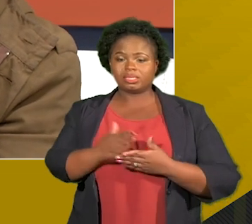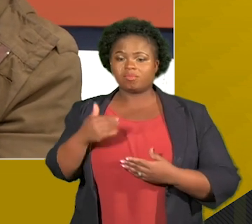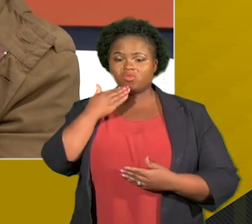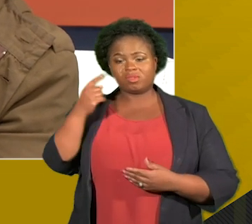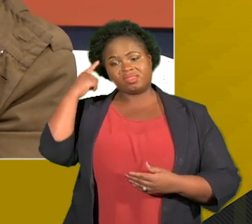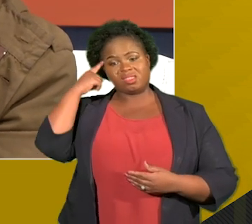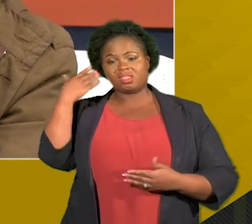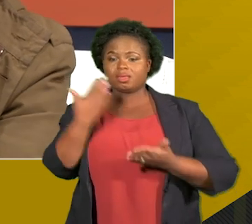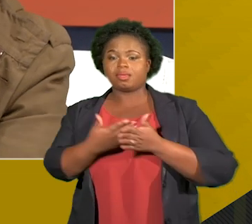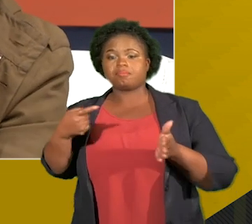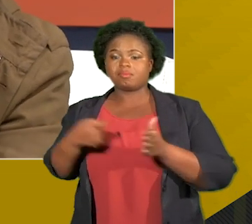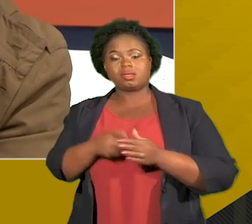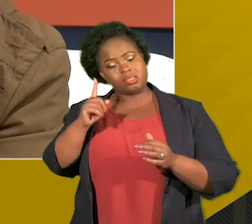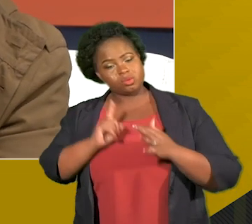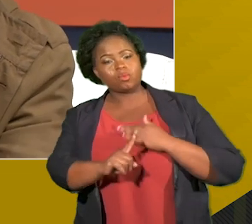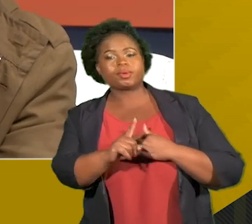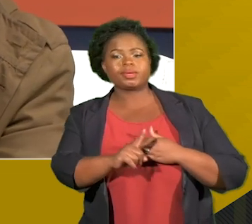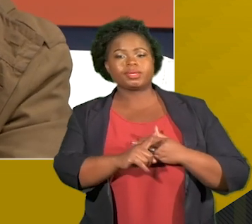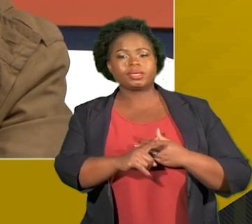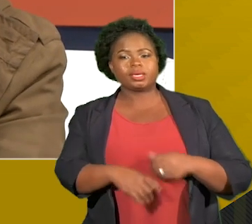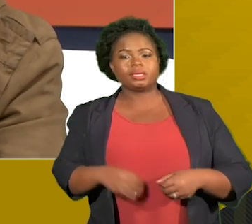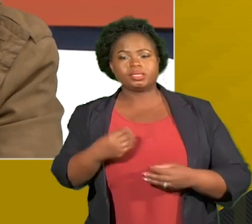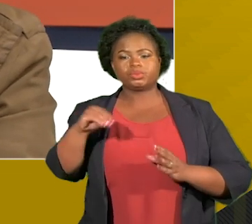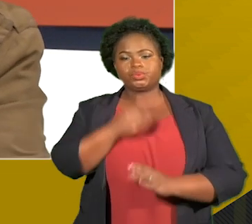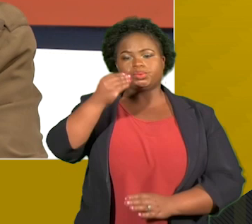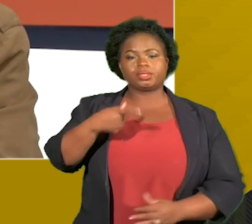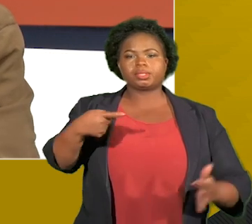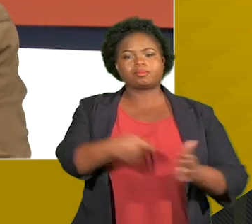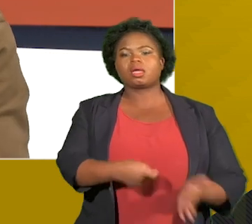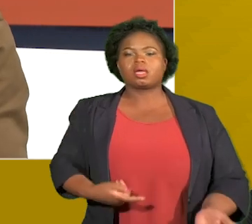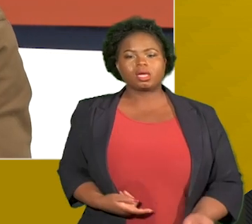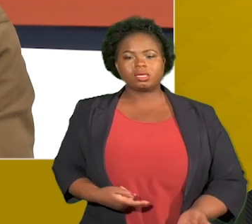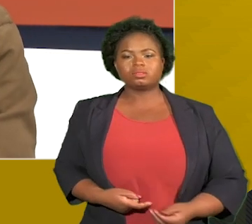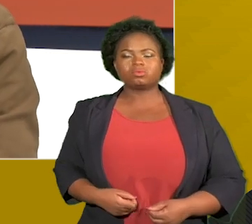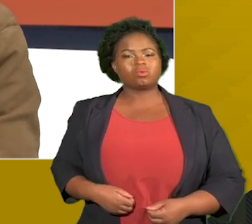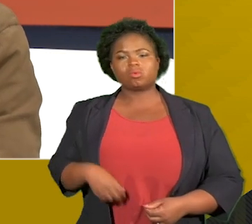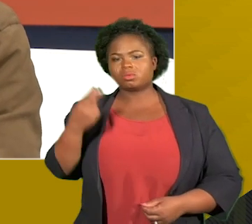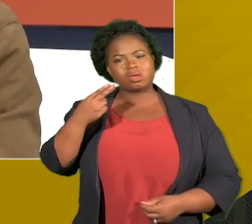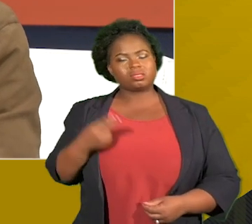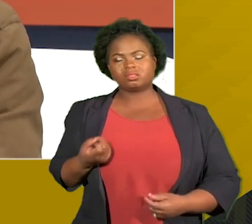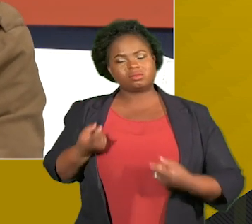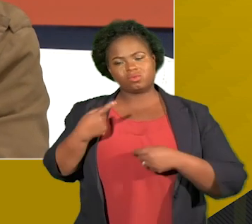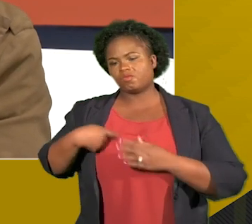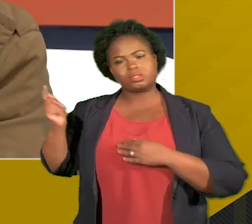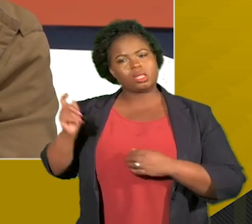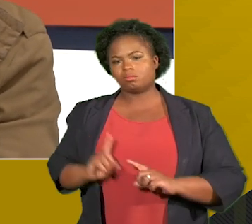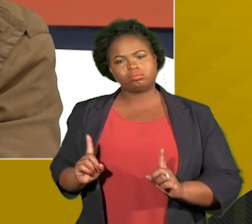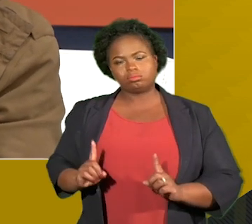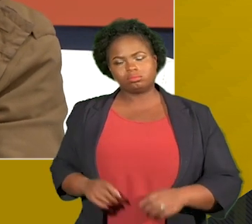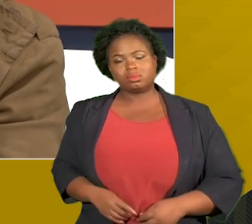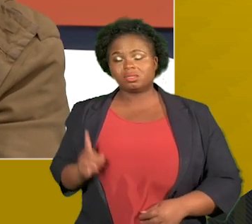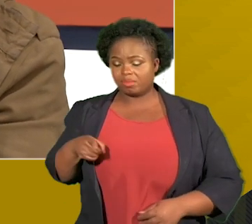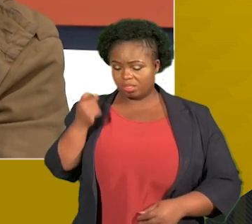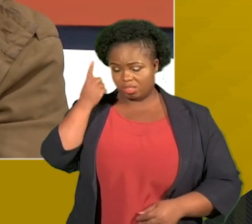got a buying power that they can just walk in and take their cards and swipe and they buy, artist is not for sale. And they should understand that